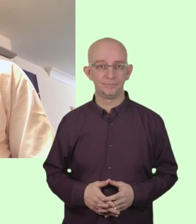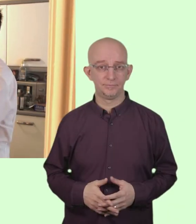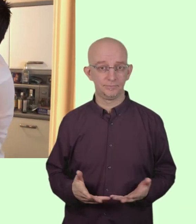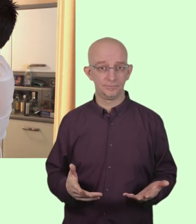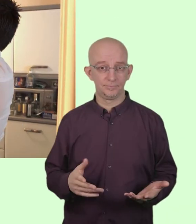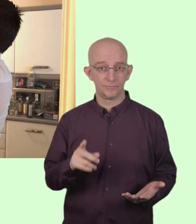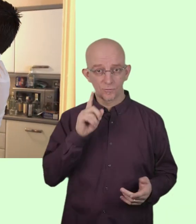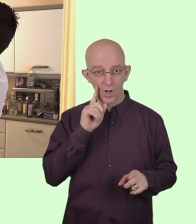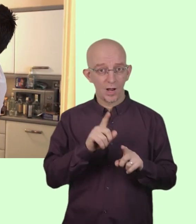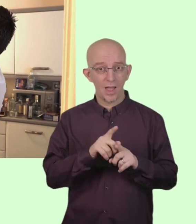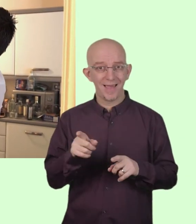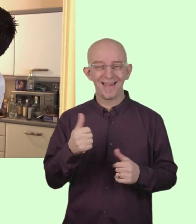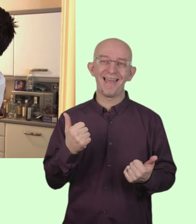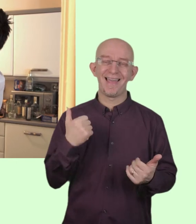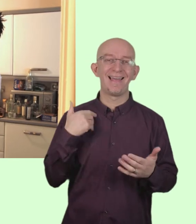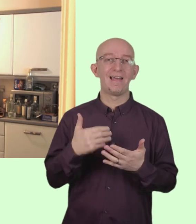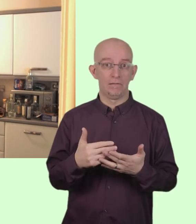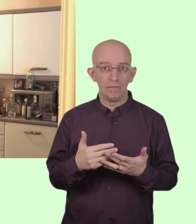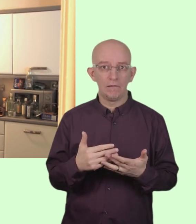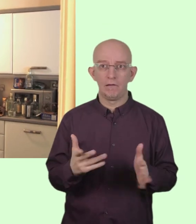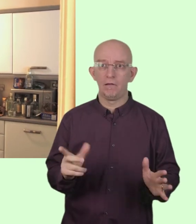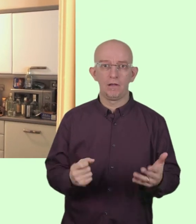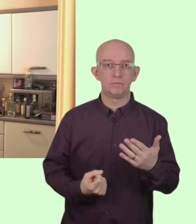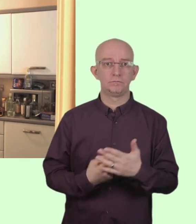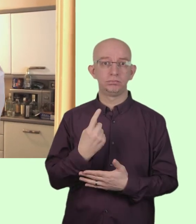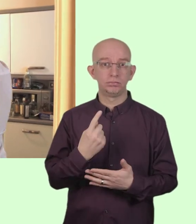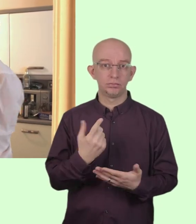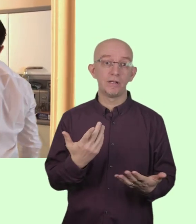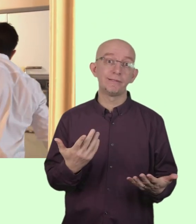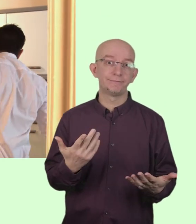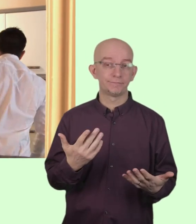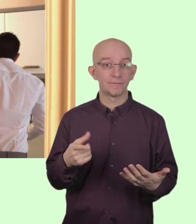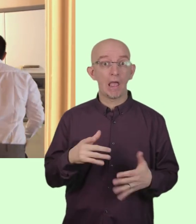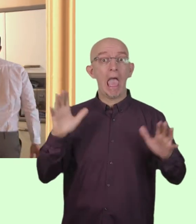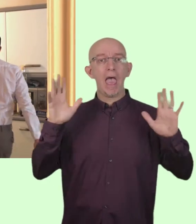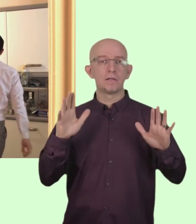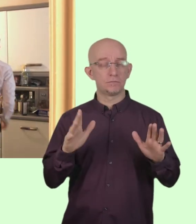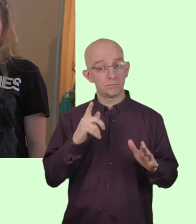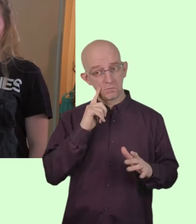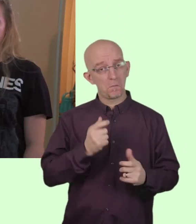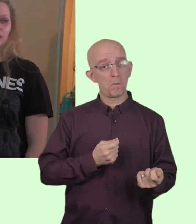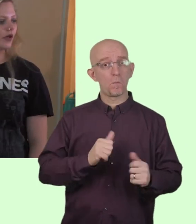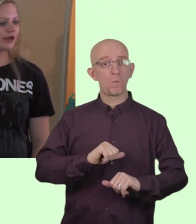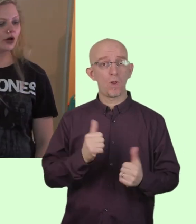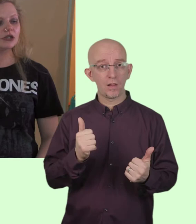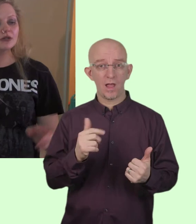It seemed as if their luck had finally run out. But at least they handled it well.